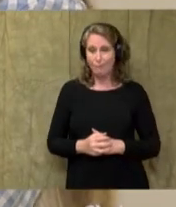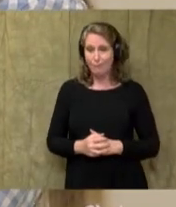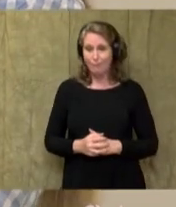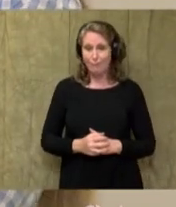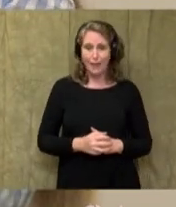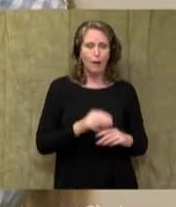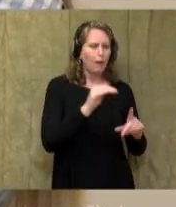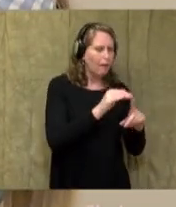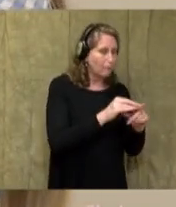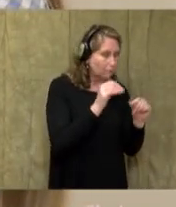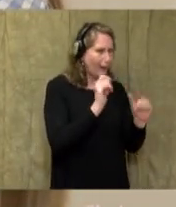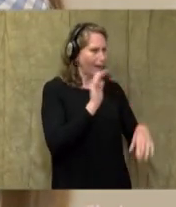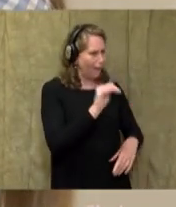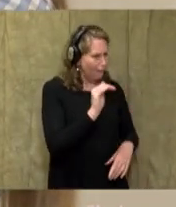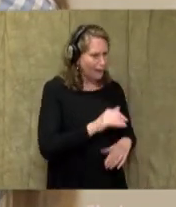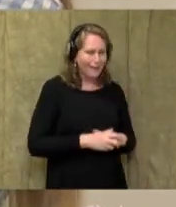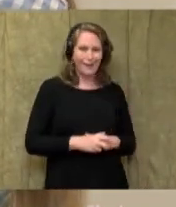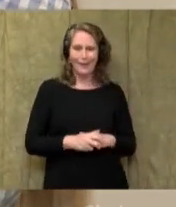Trying to wake him up.